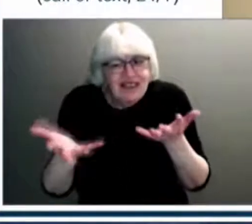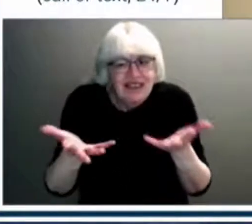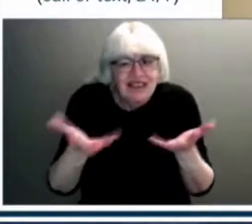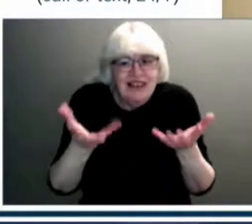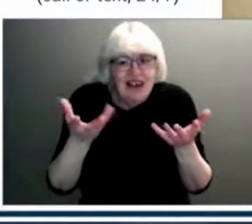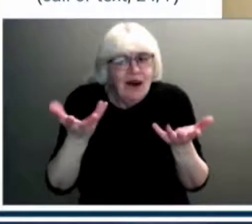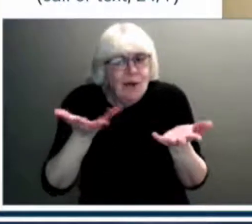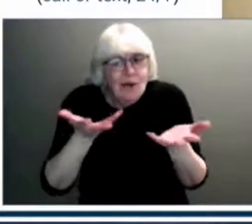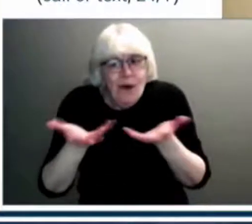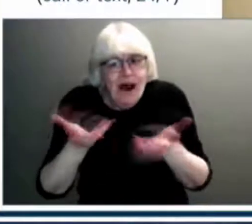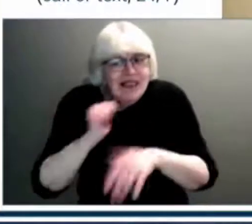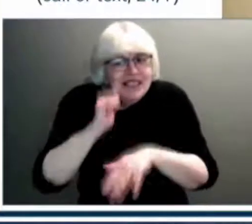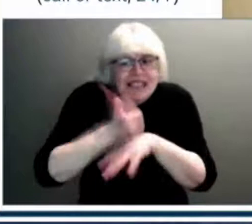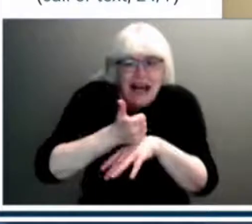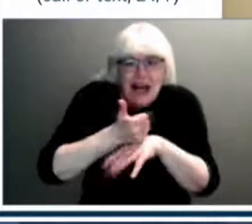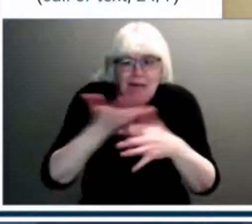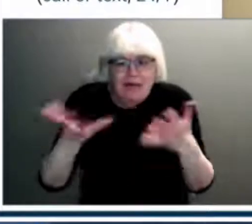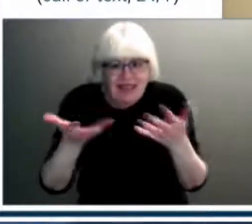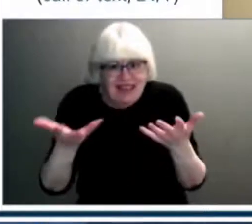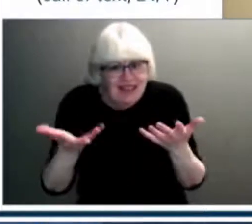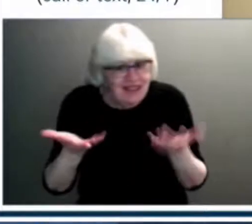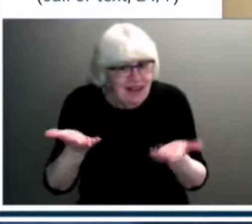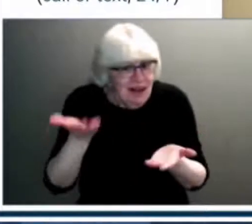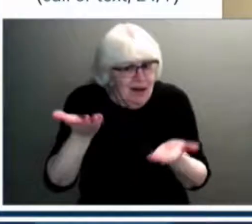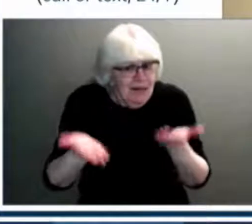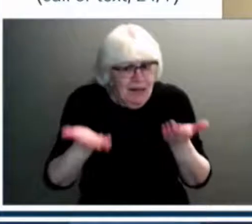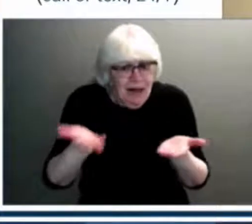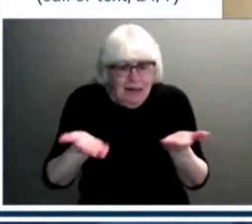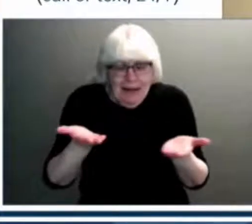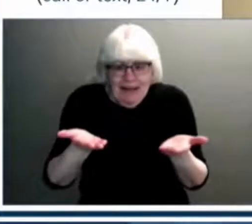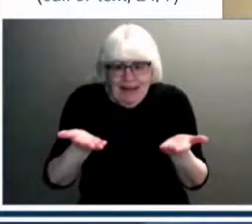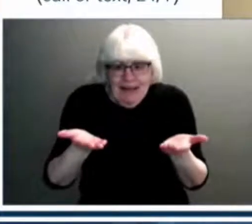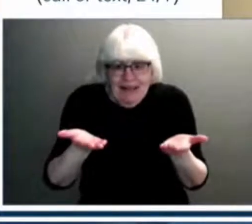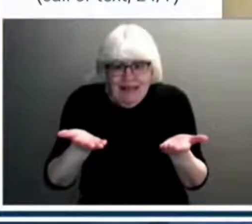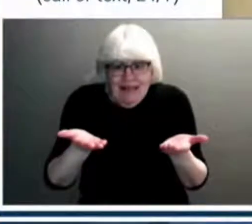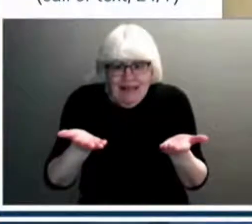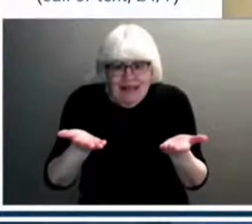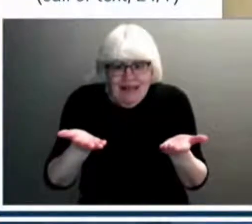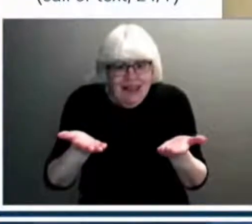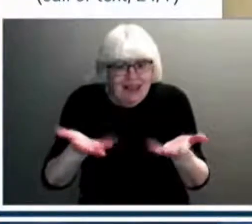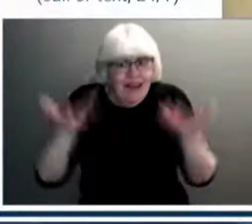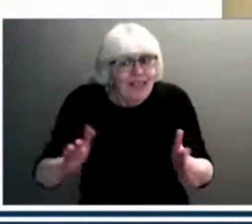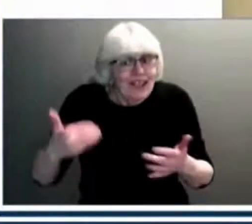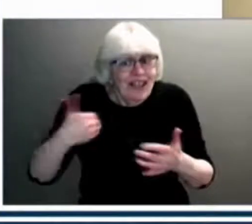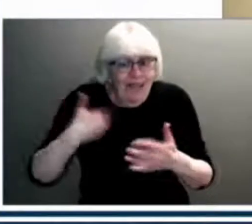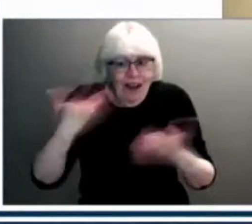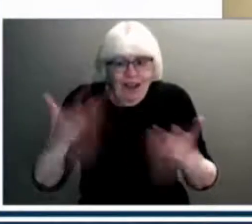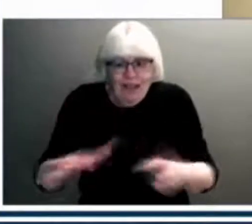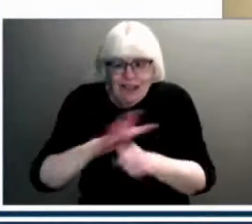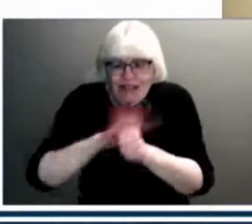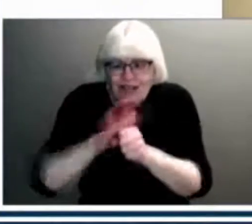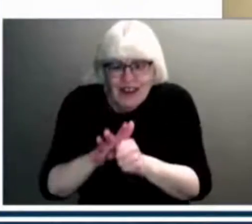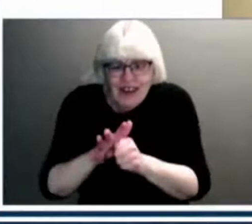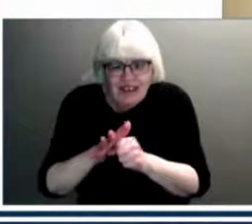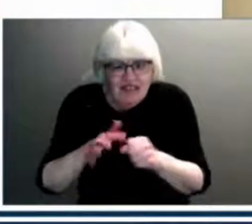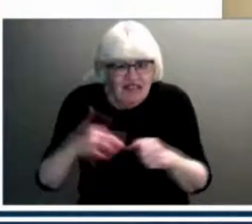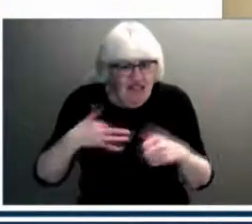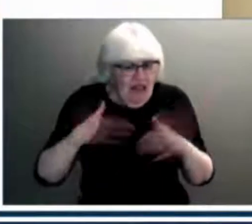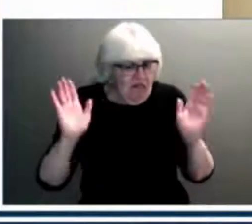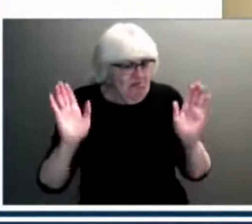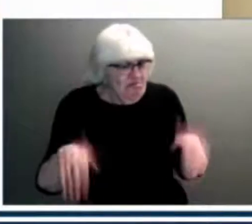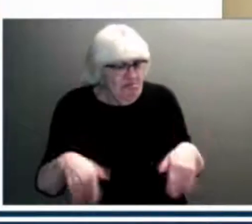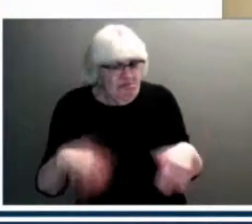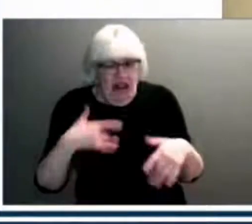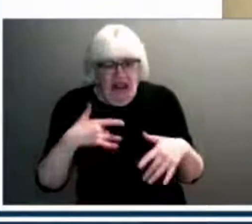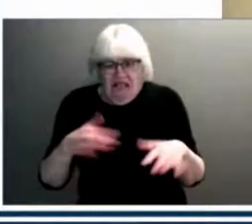Maybe you've had COVID or know people who've had it and you think, what's the big deal? That in your experience, people felt sick